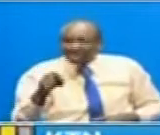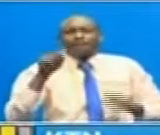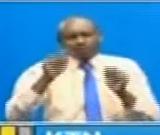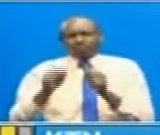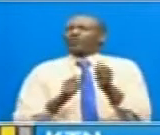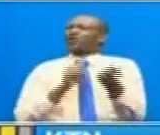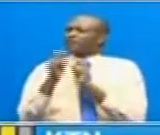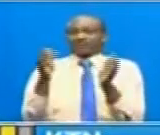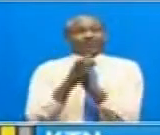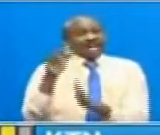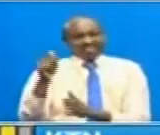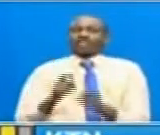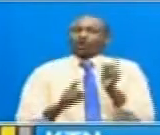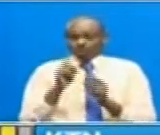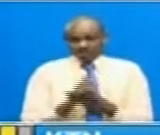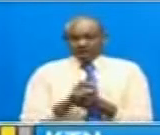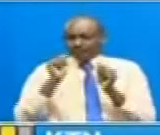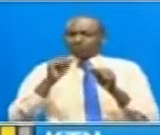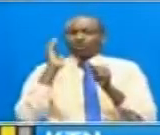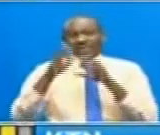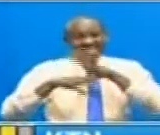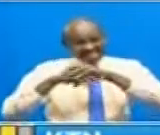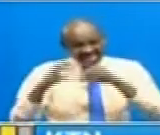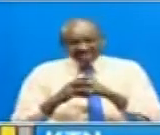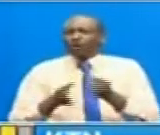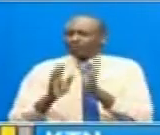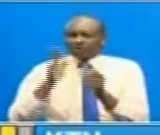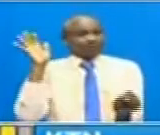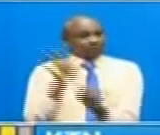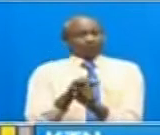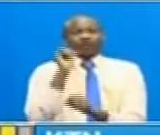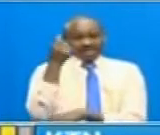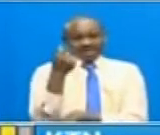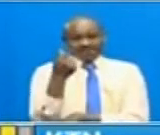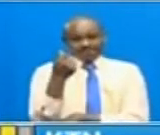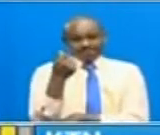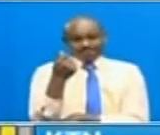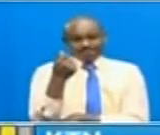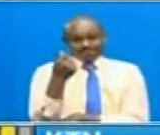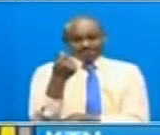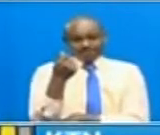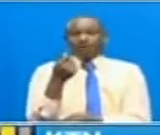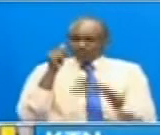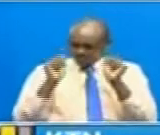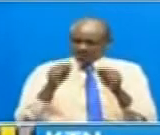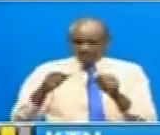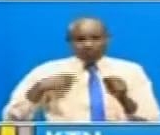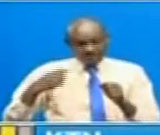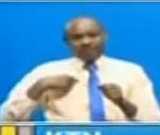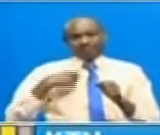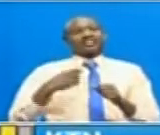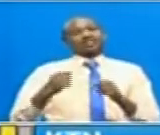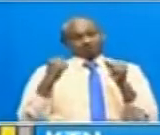of competitiveness and create huge opportunities for this country, and we are going to be a player in that.